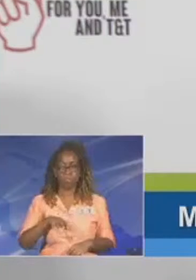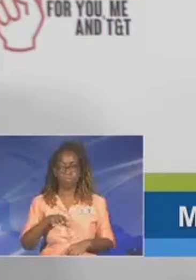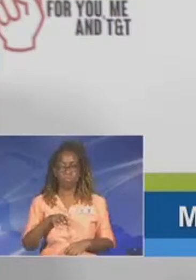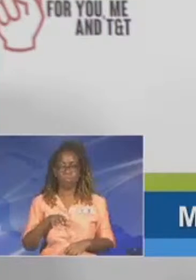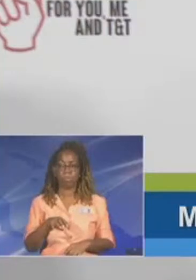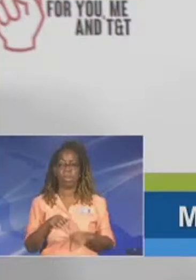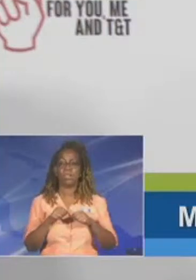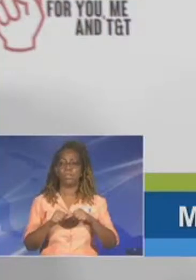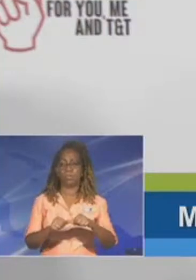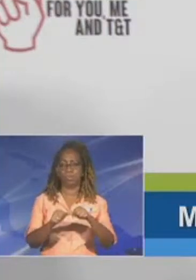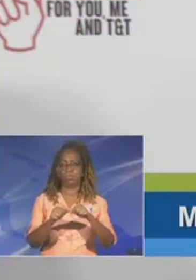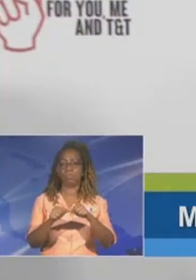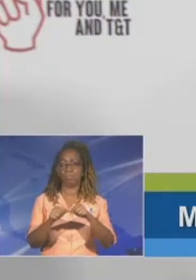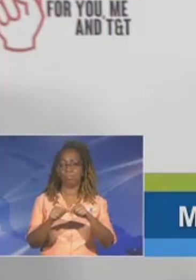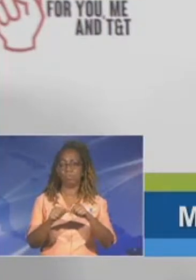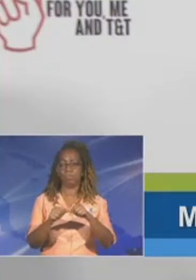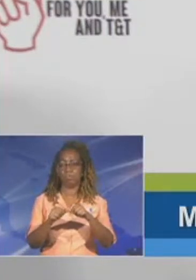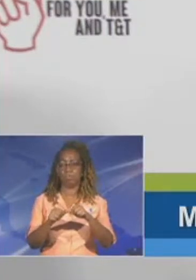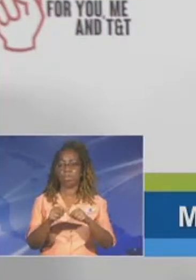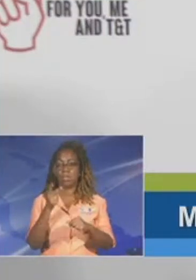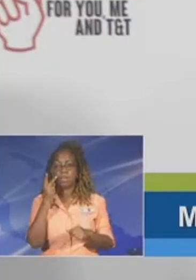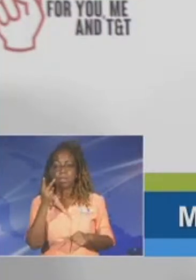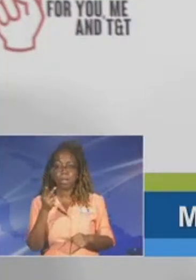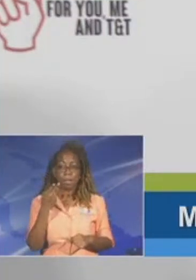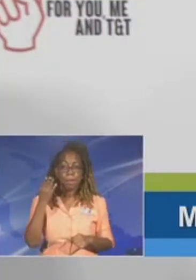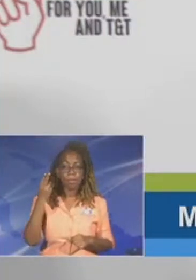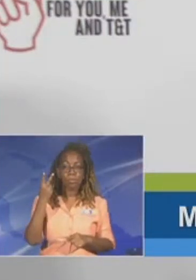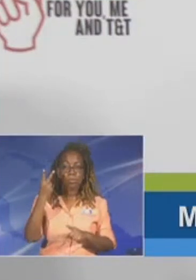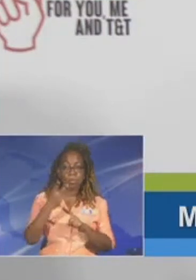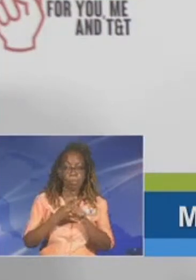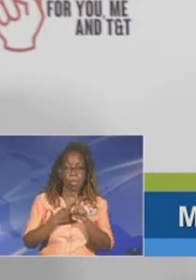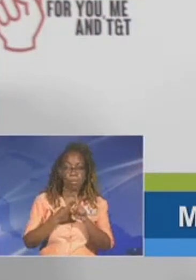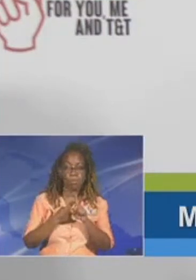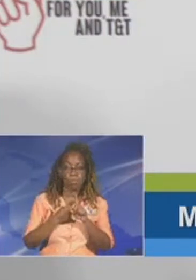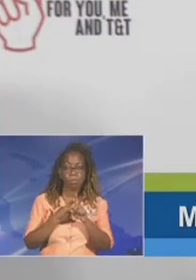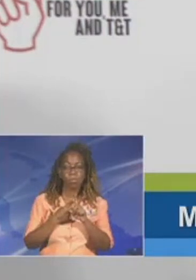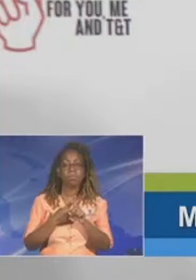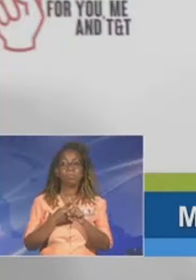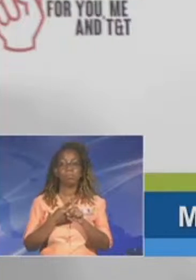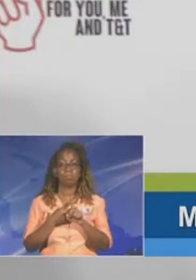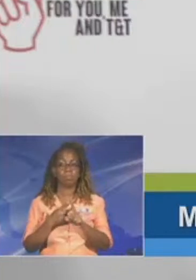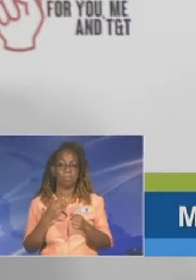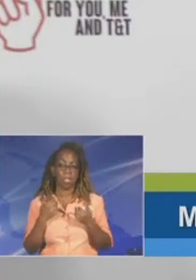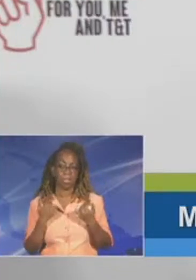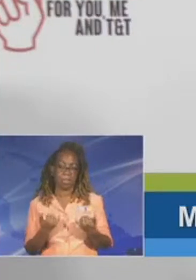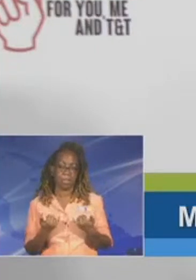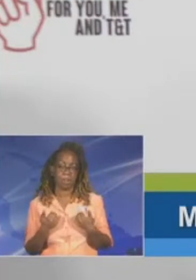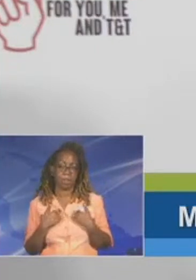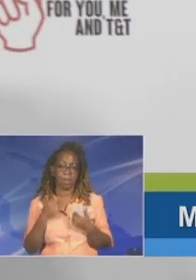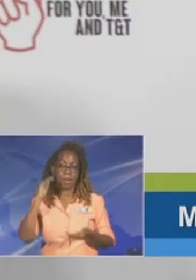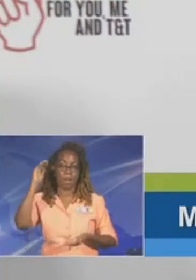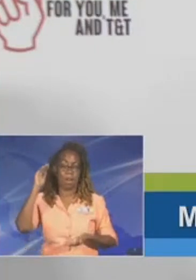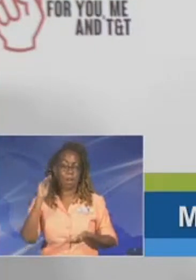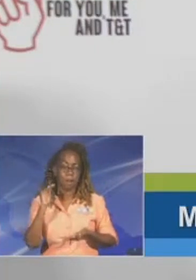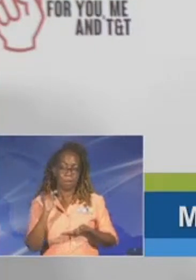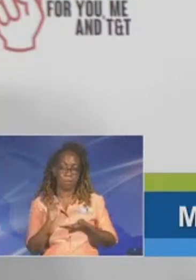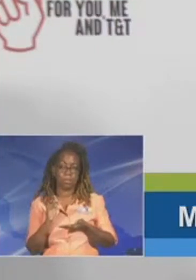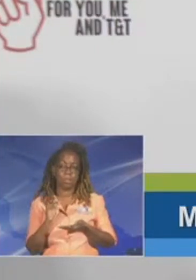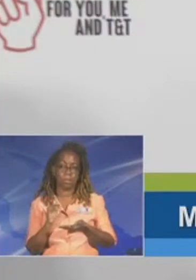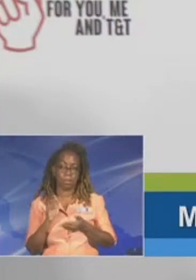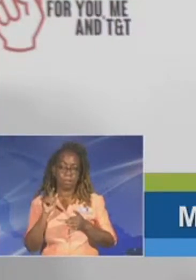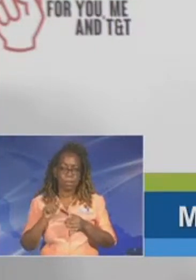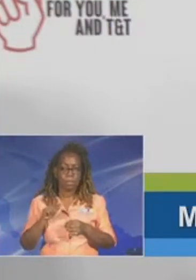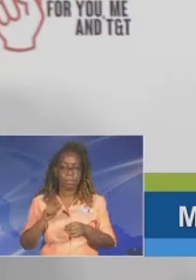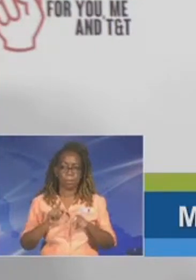to notice over the last 2 months a decline in the total number of patients in our accident and